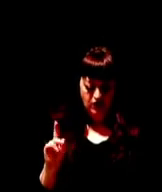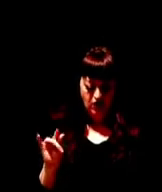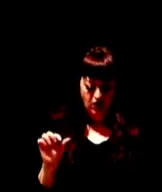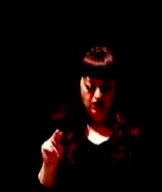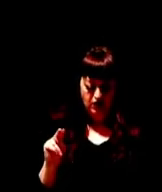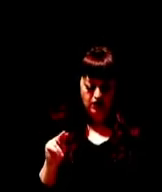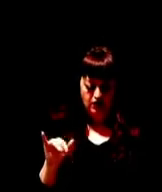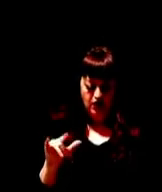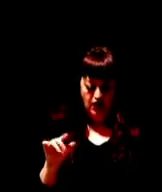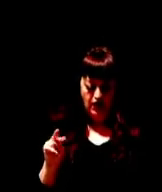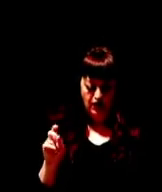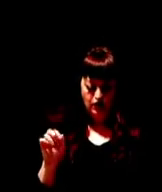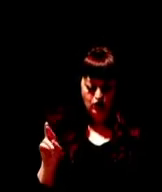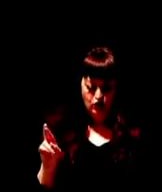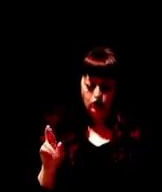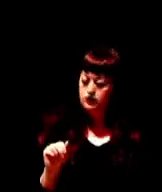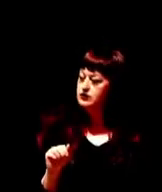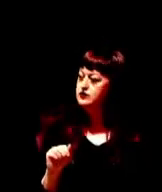Colin Nylander.